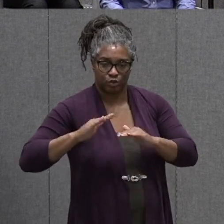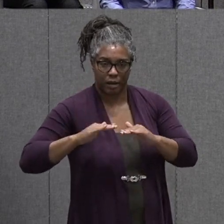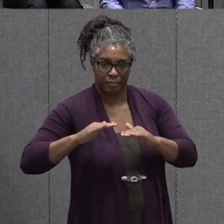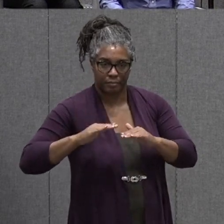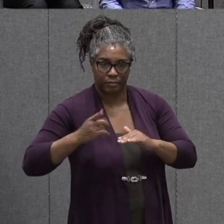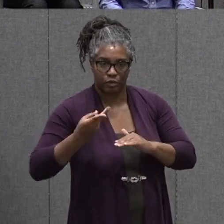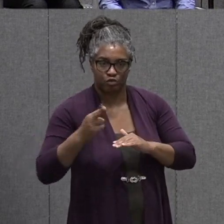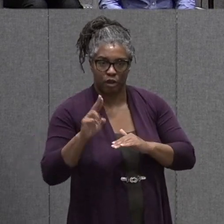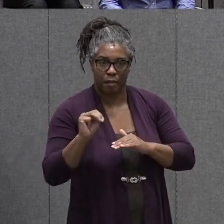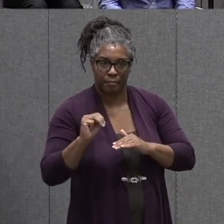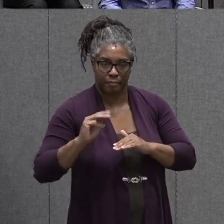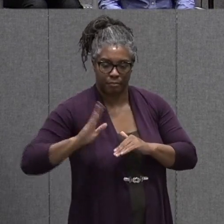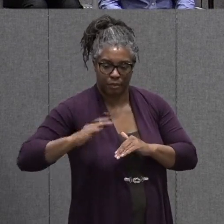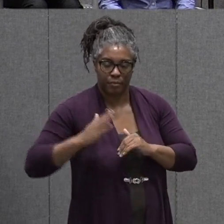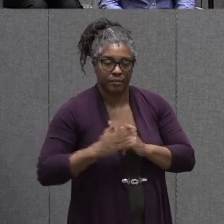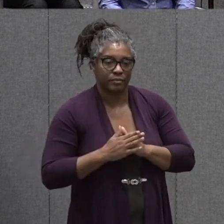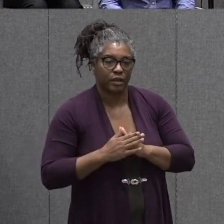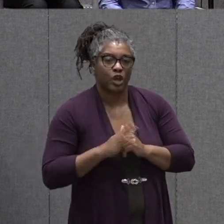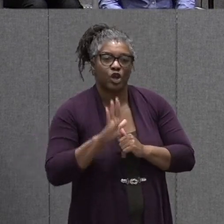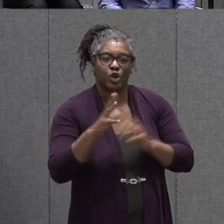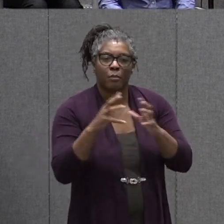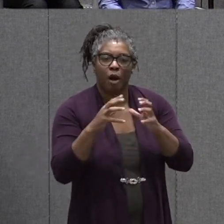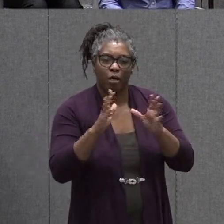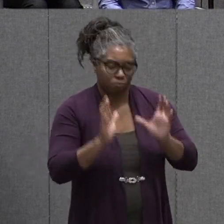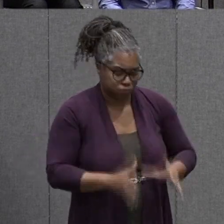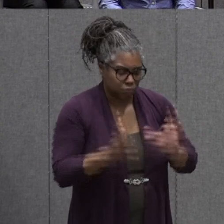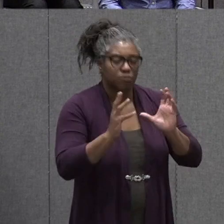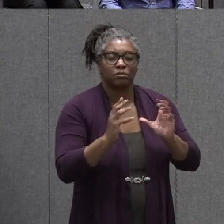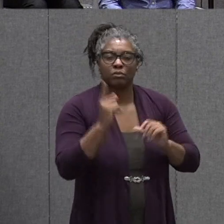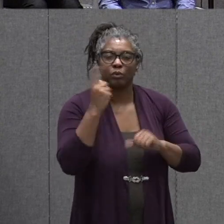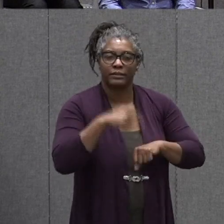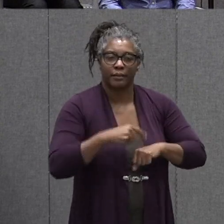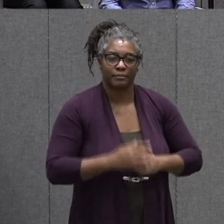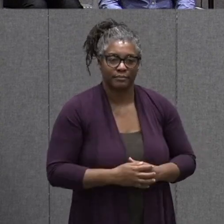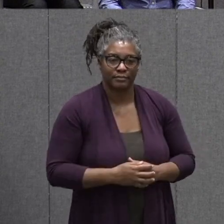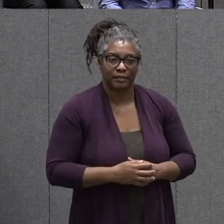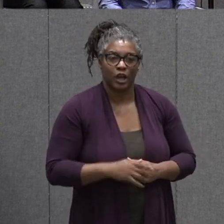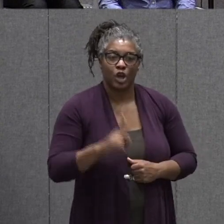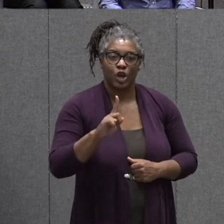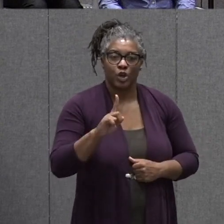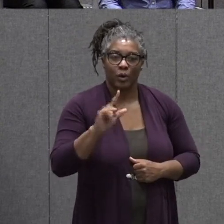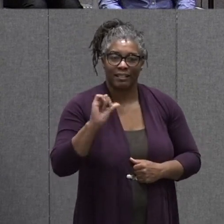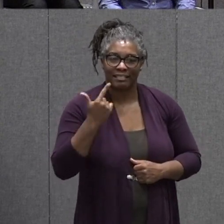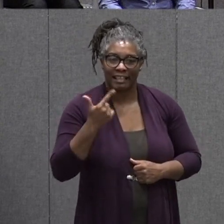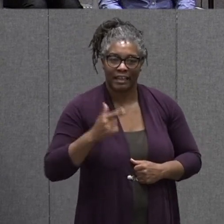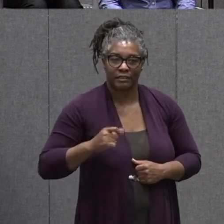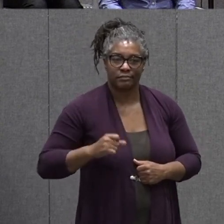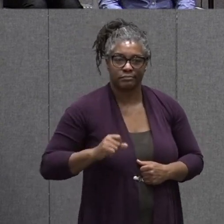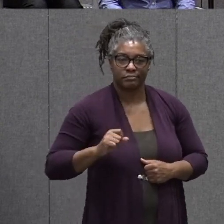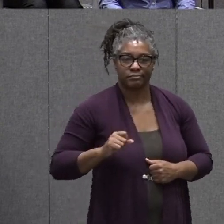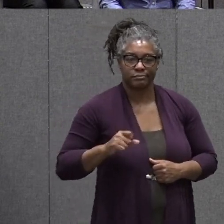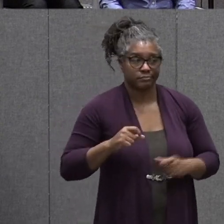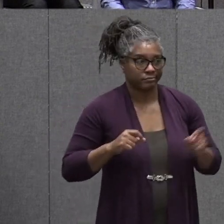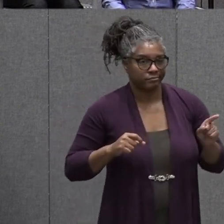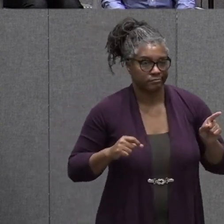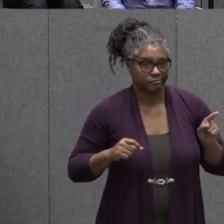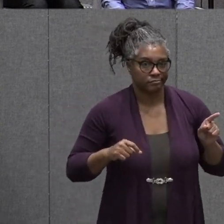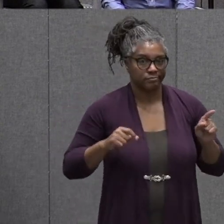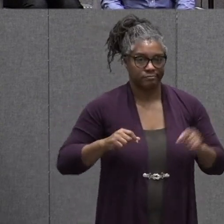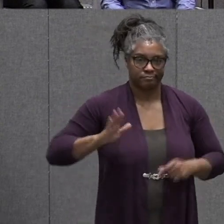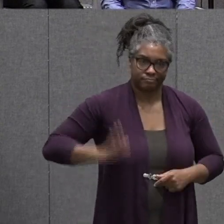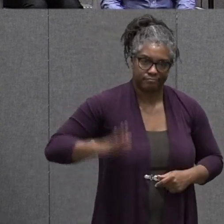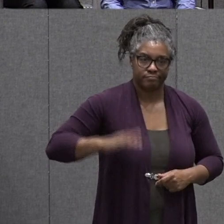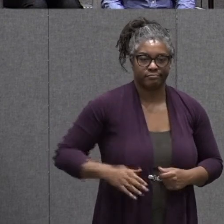basketball one time, or your leg, or whatever you feel like doing, okay? Or stomp on the ground one time.